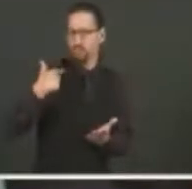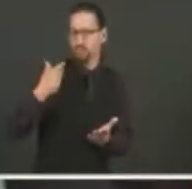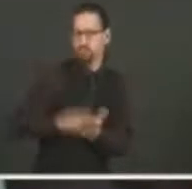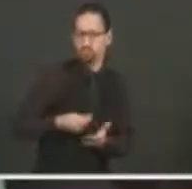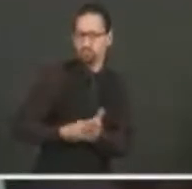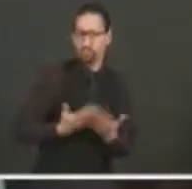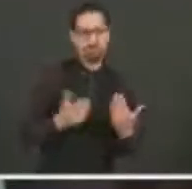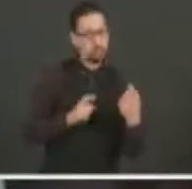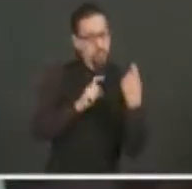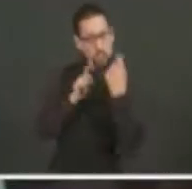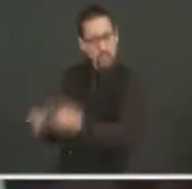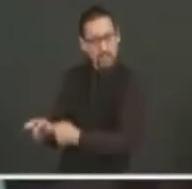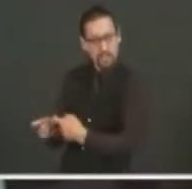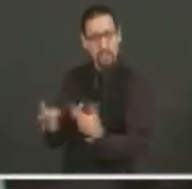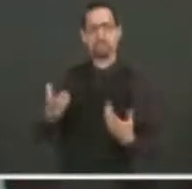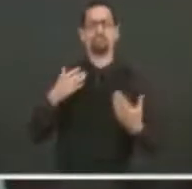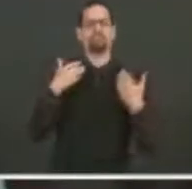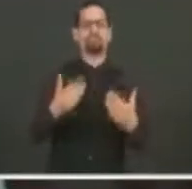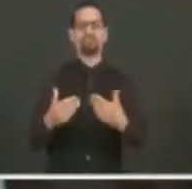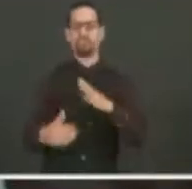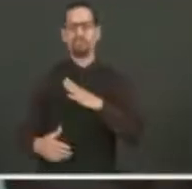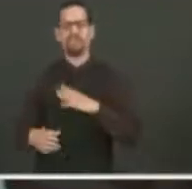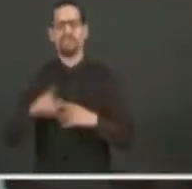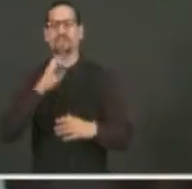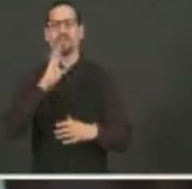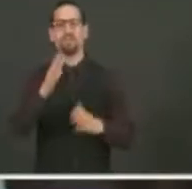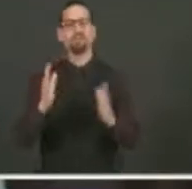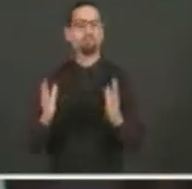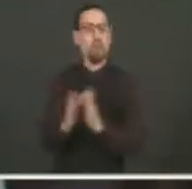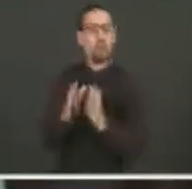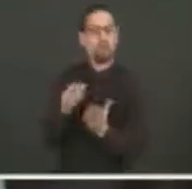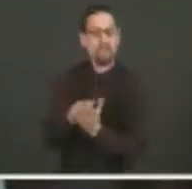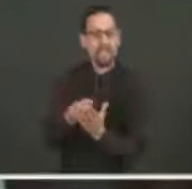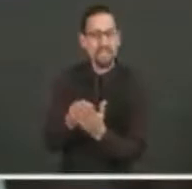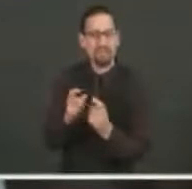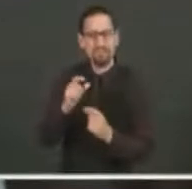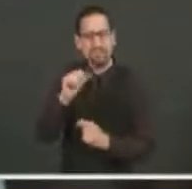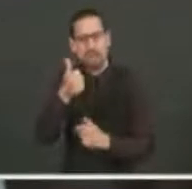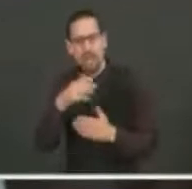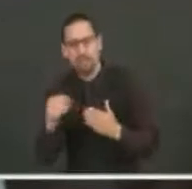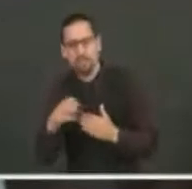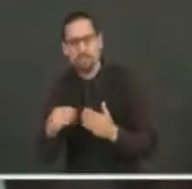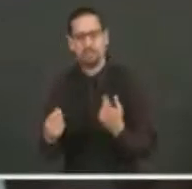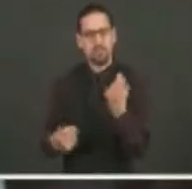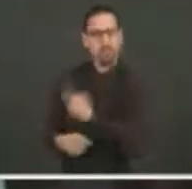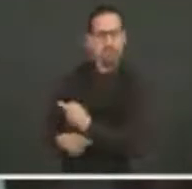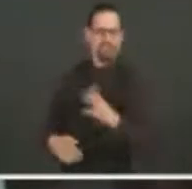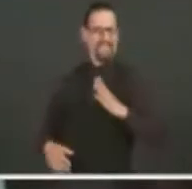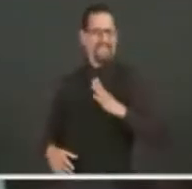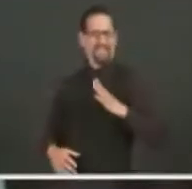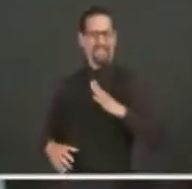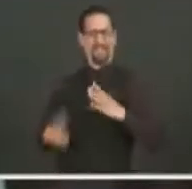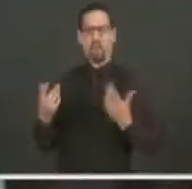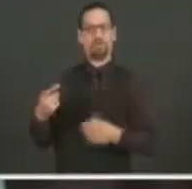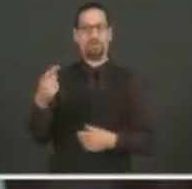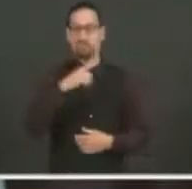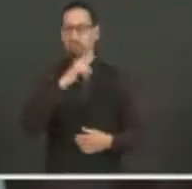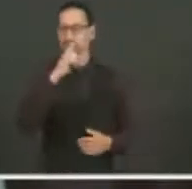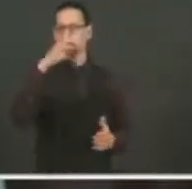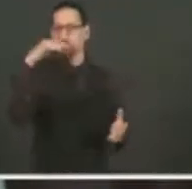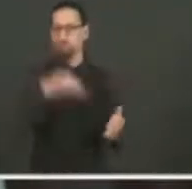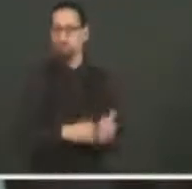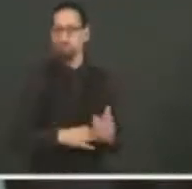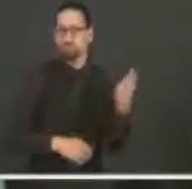clear, a donation of any size helps. If you can give $10, give $10. If you can give 100,000, give